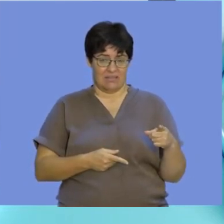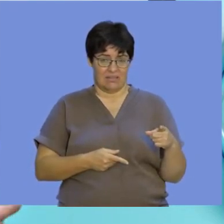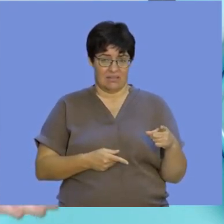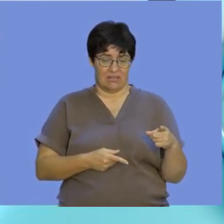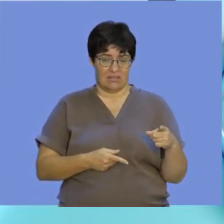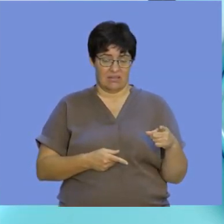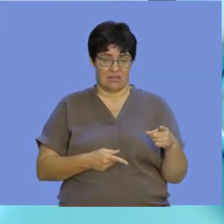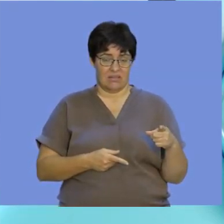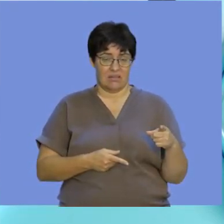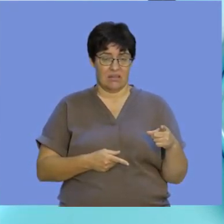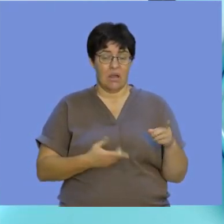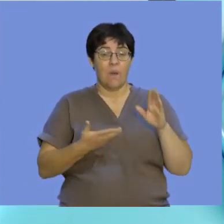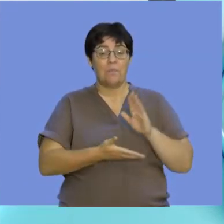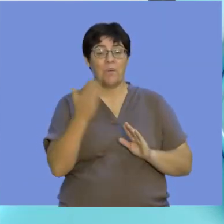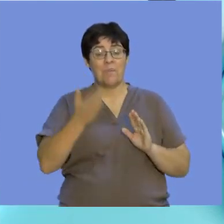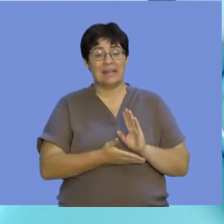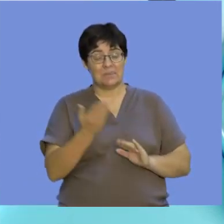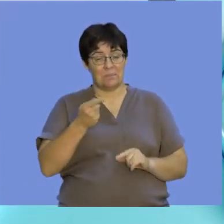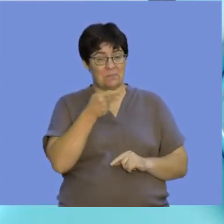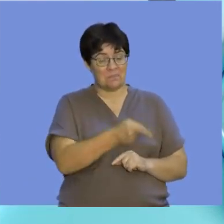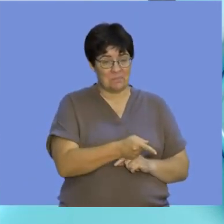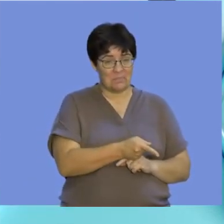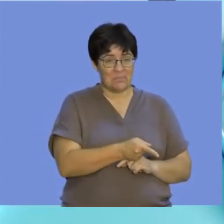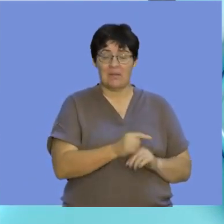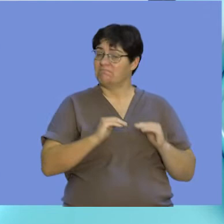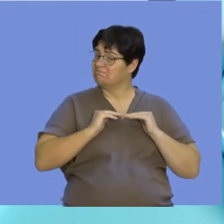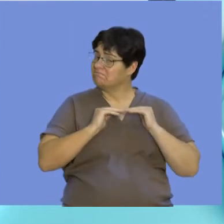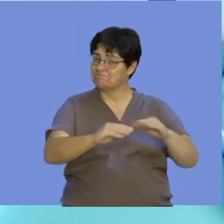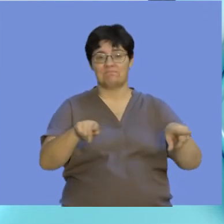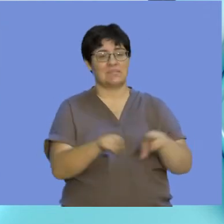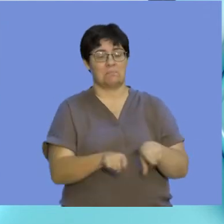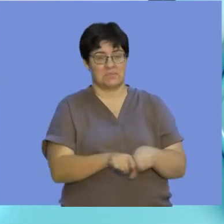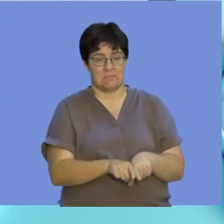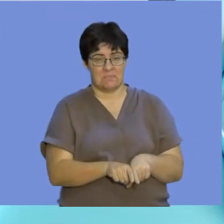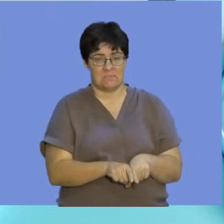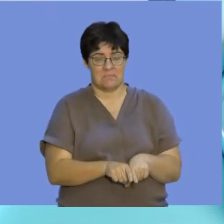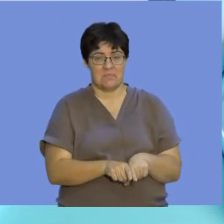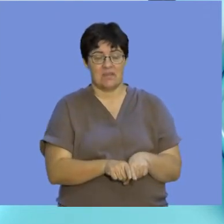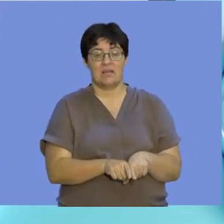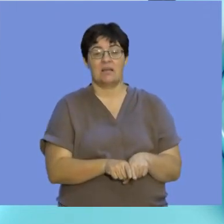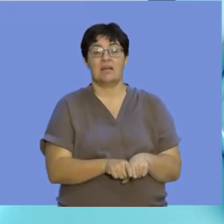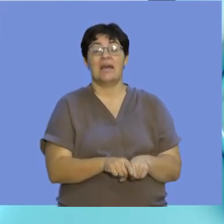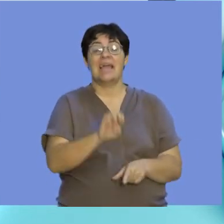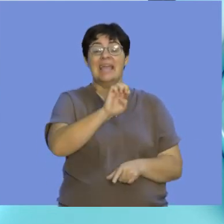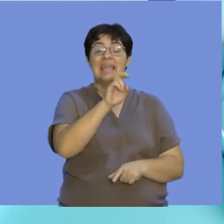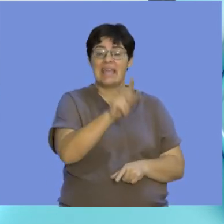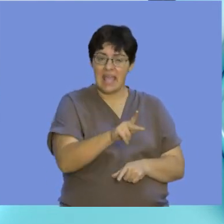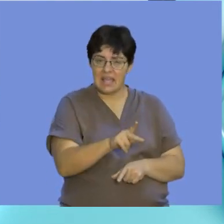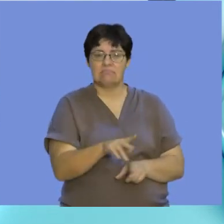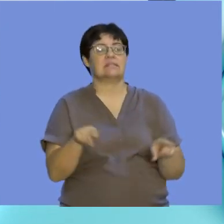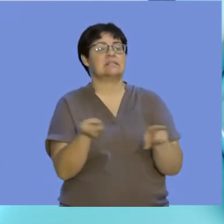The momentum, the total momentum stayed the same, and the total kinetic energy stayed the